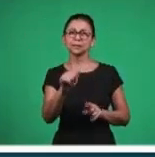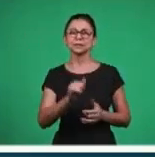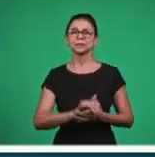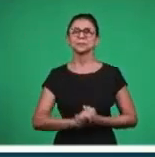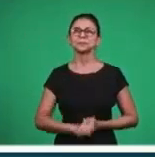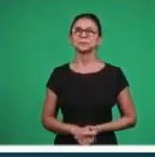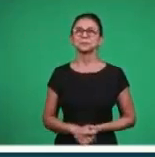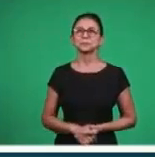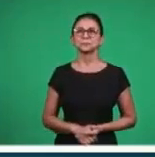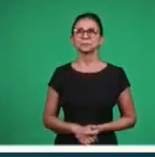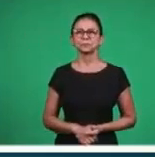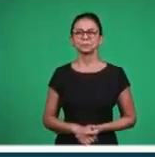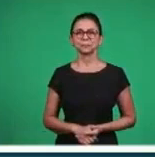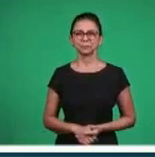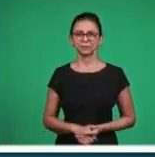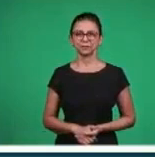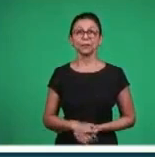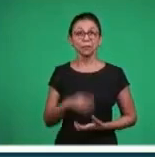Yeah,